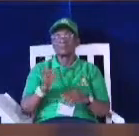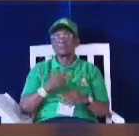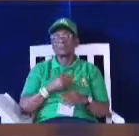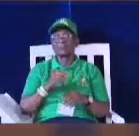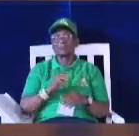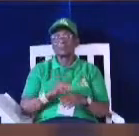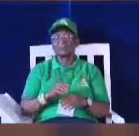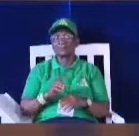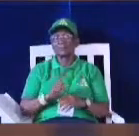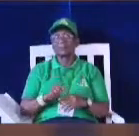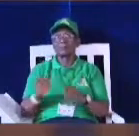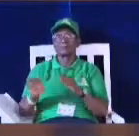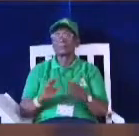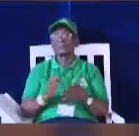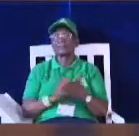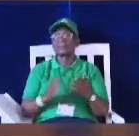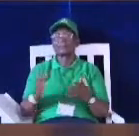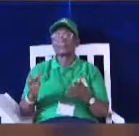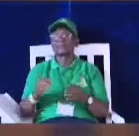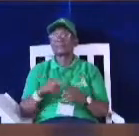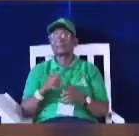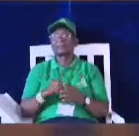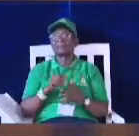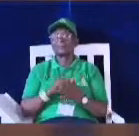during the convention.